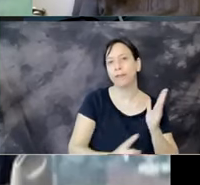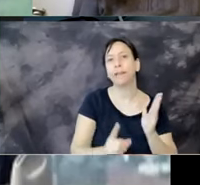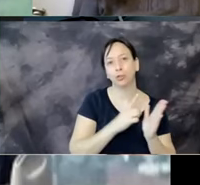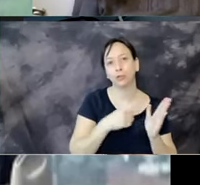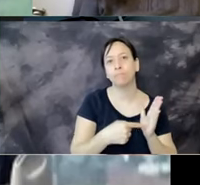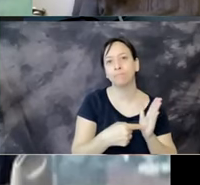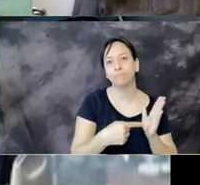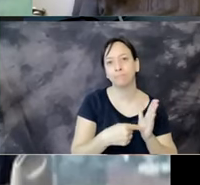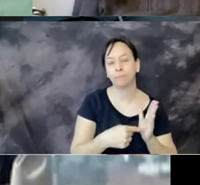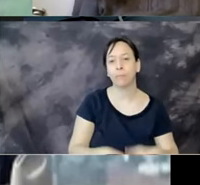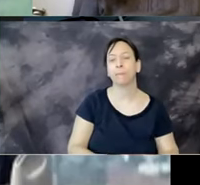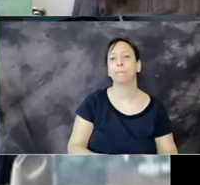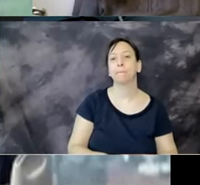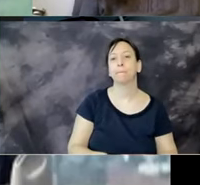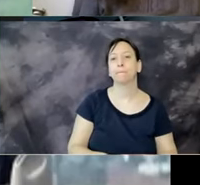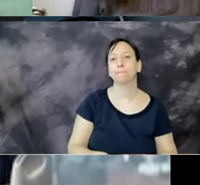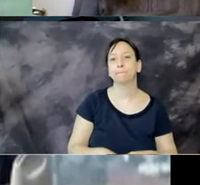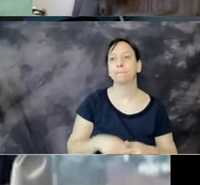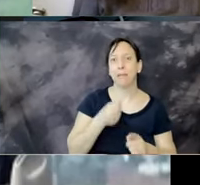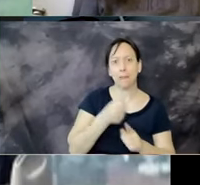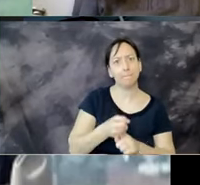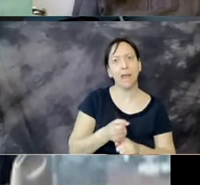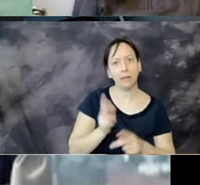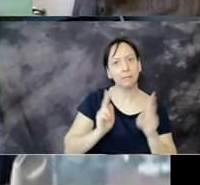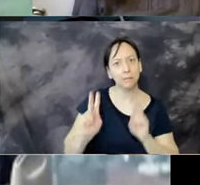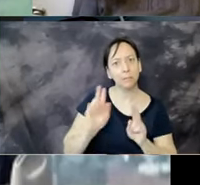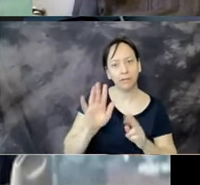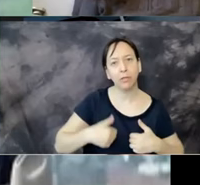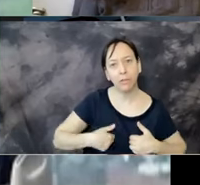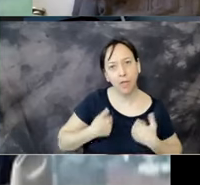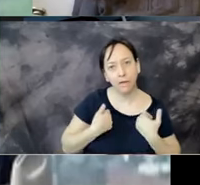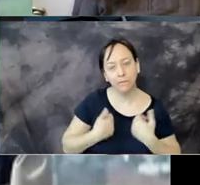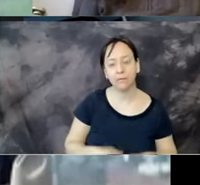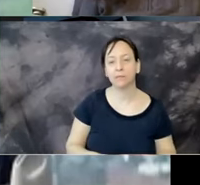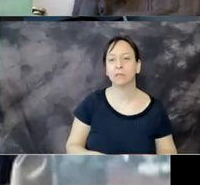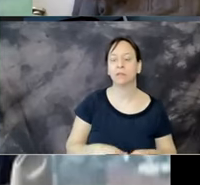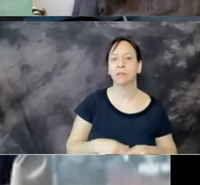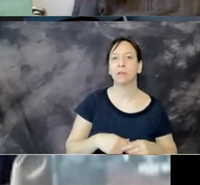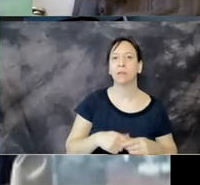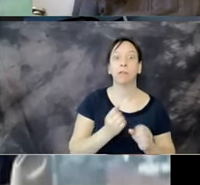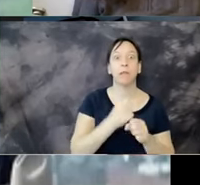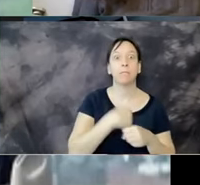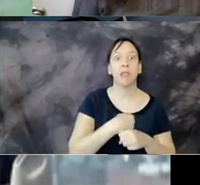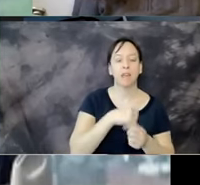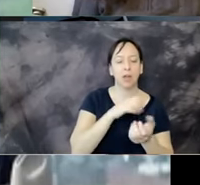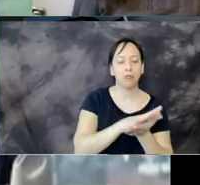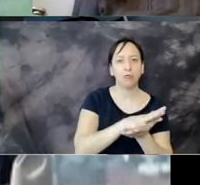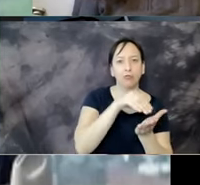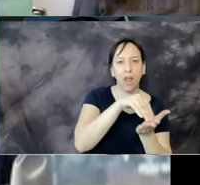faced in their everyday lives. They created a record of